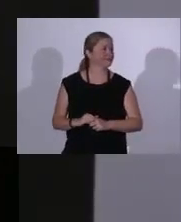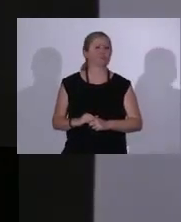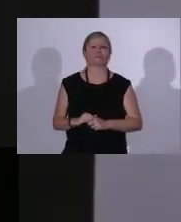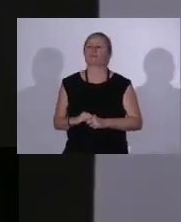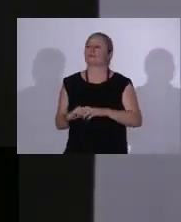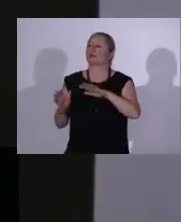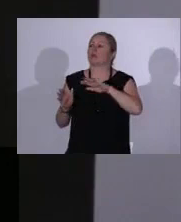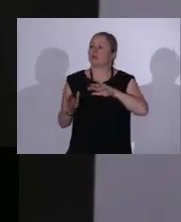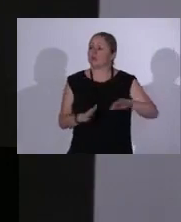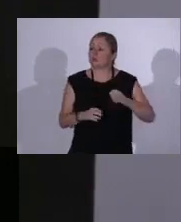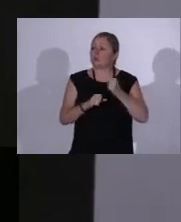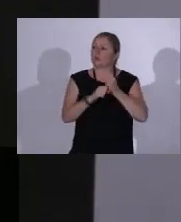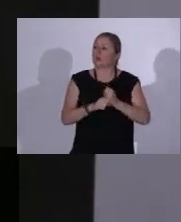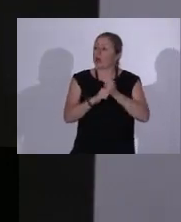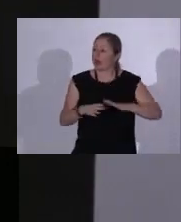clubland towards